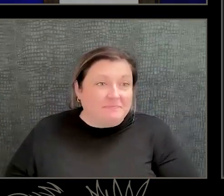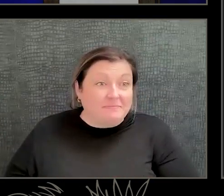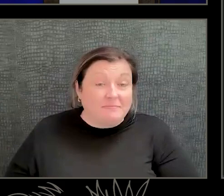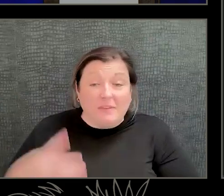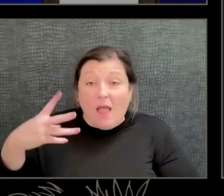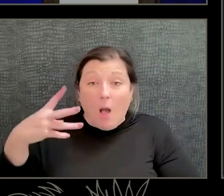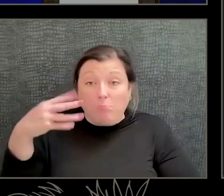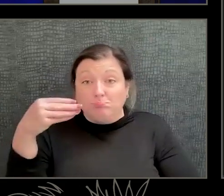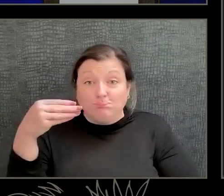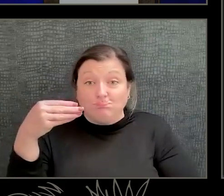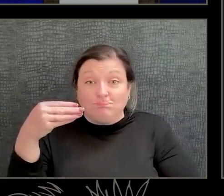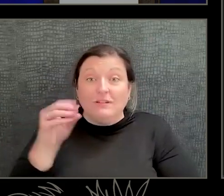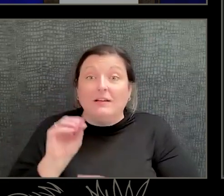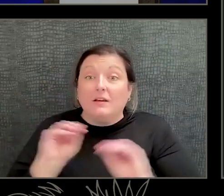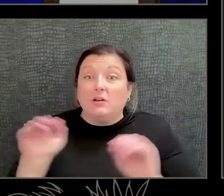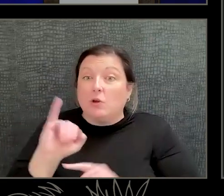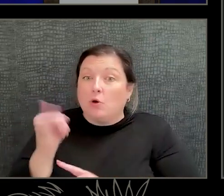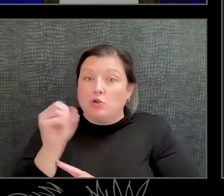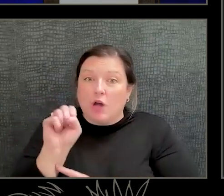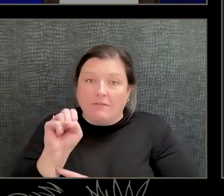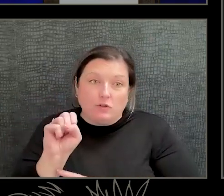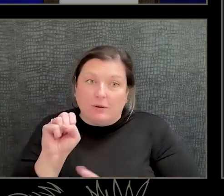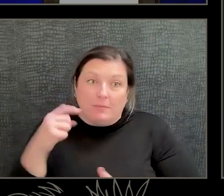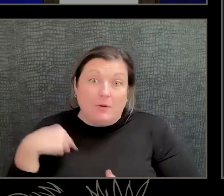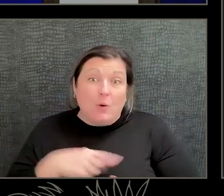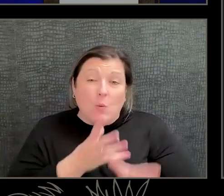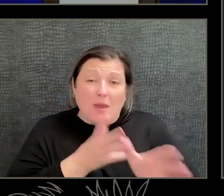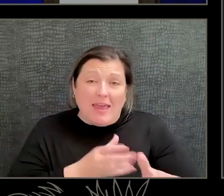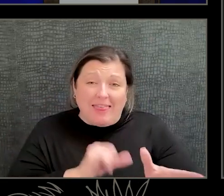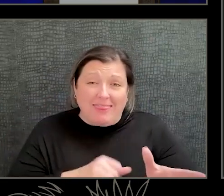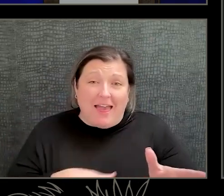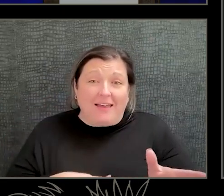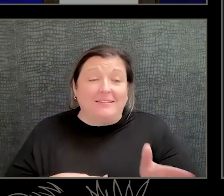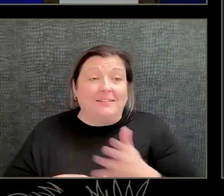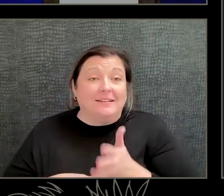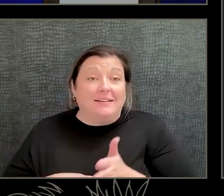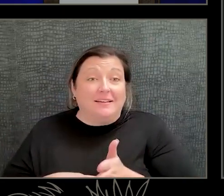again, no JavaScript because we hate that here. And yet,